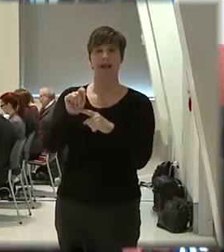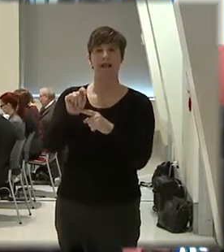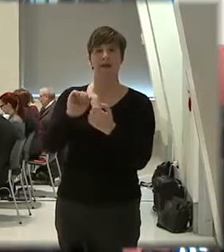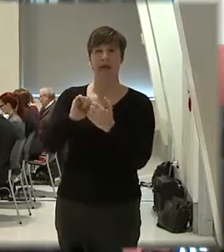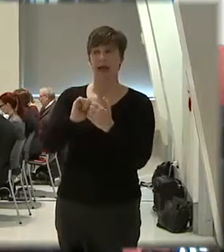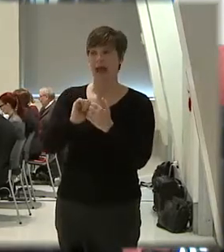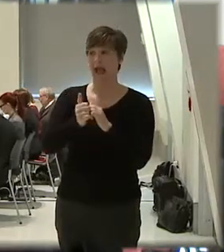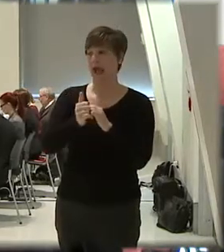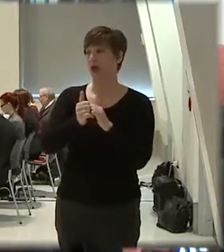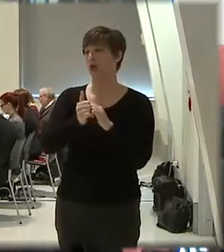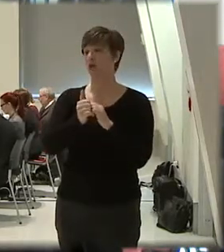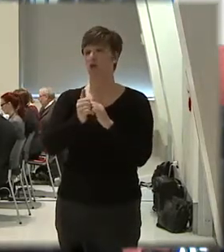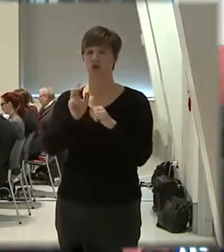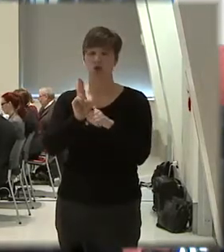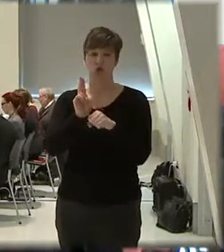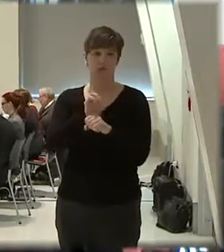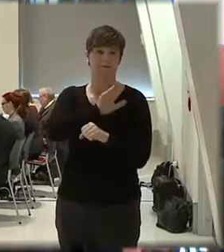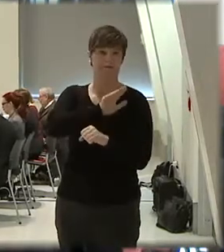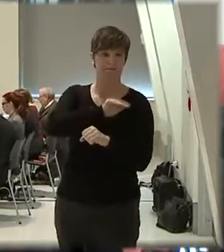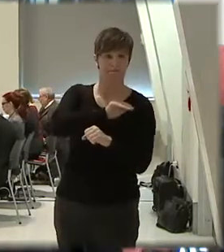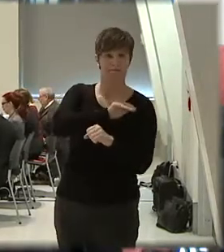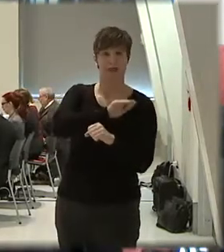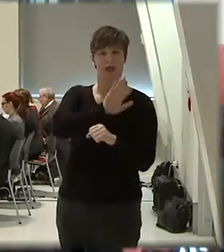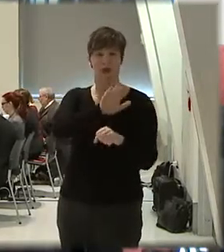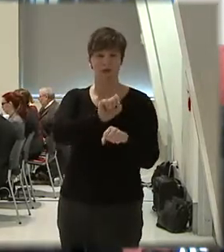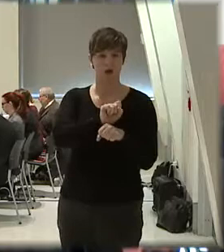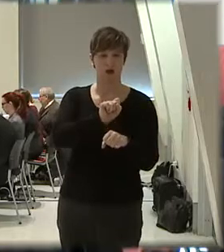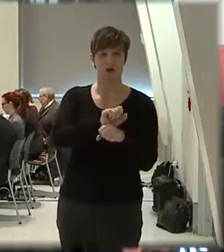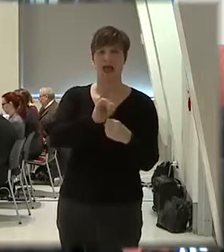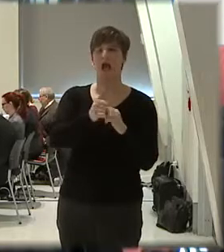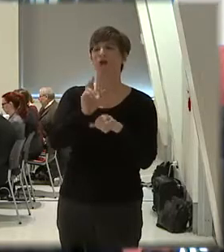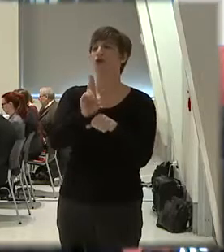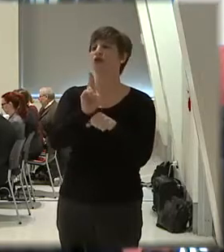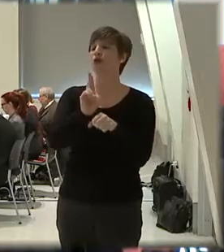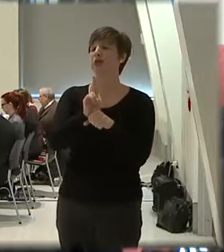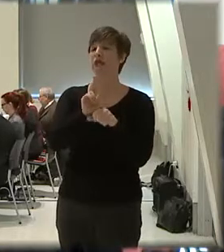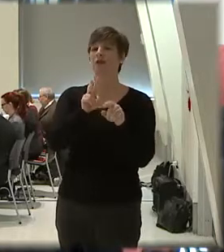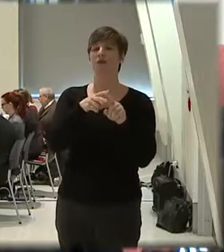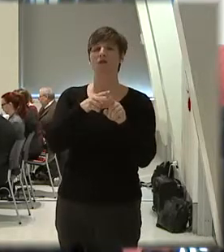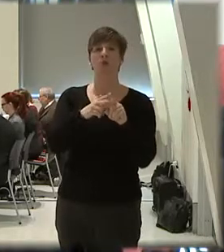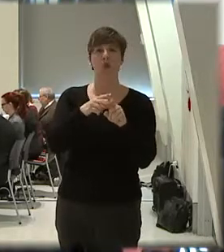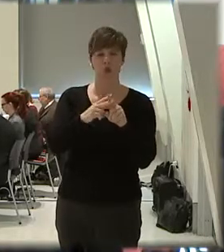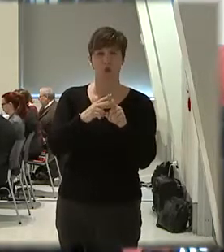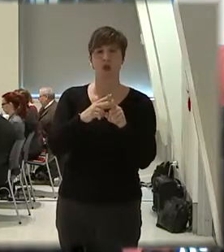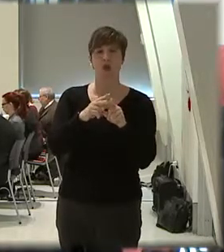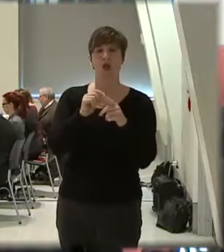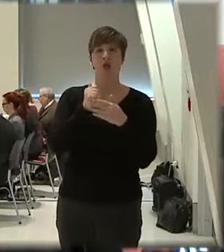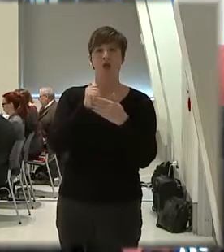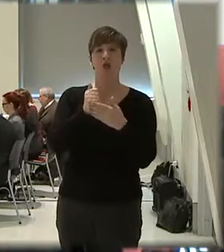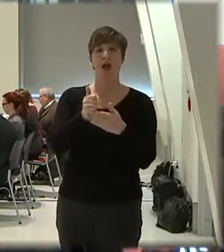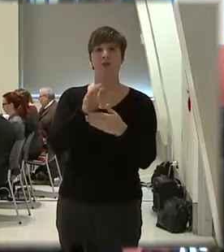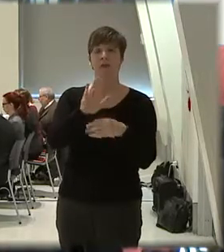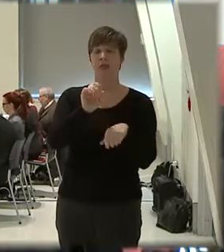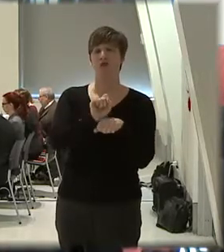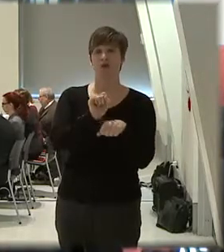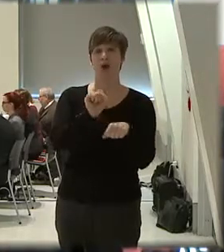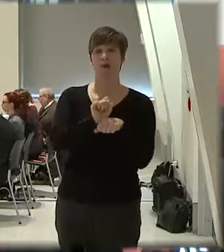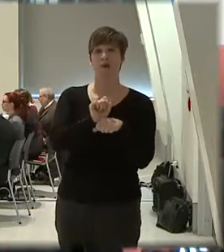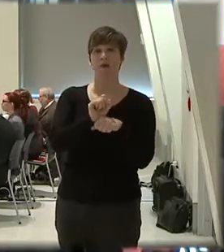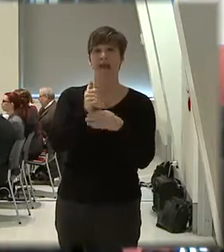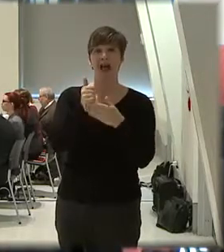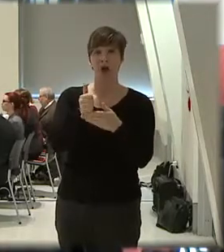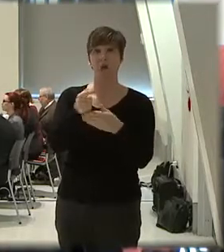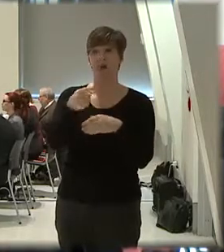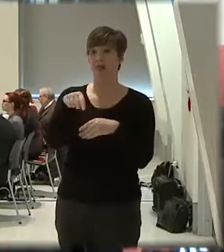to police on camera, how to use it as a tool to help them in their job and help them